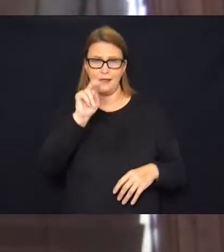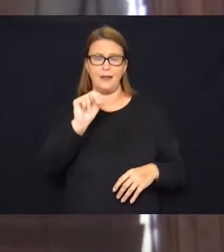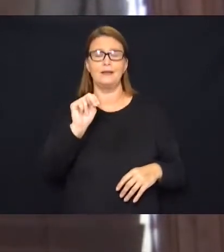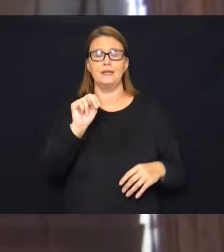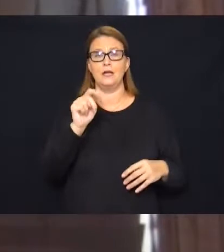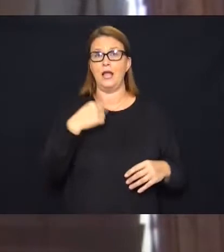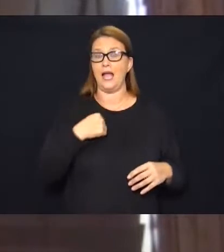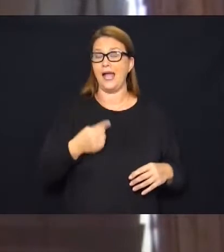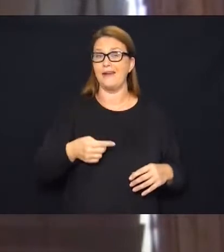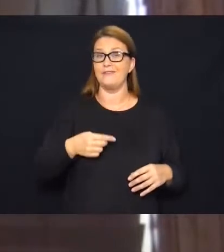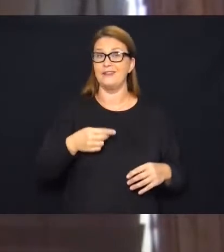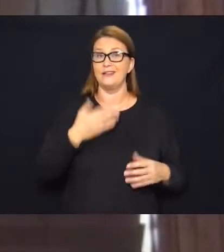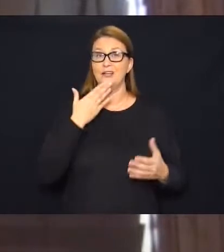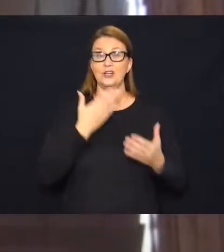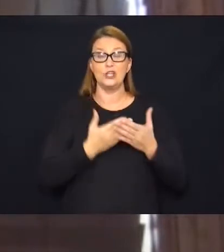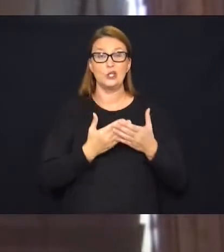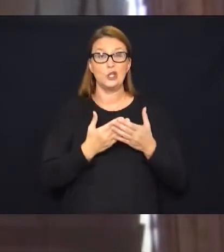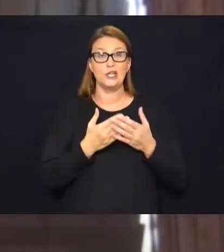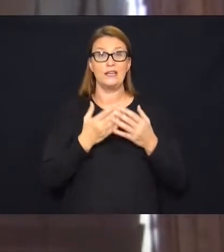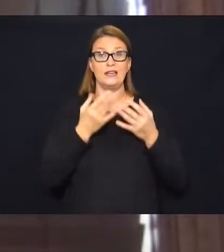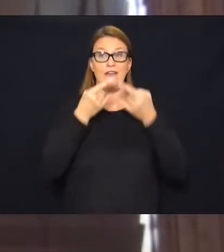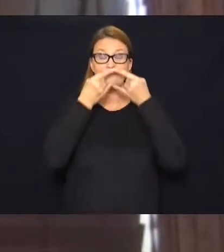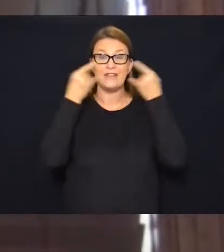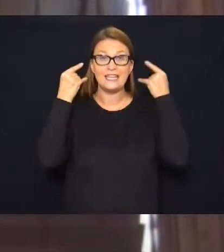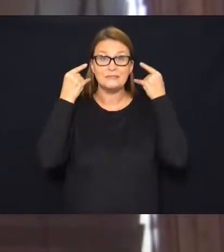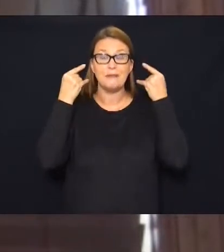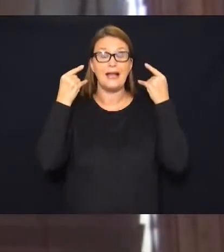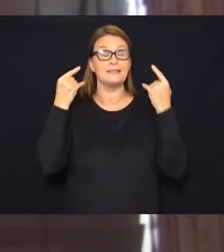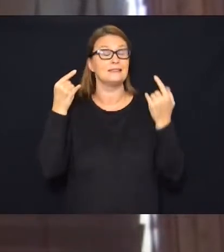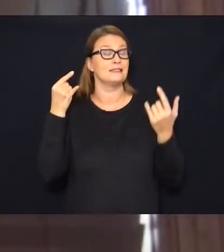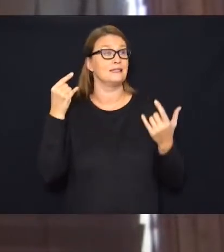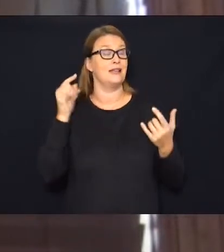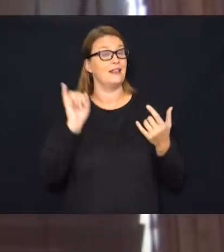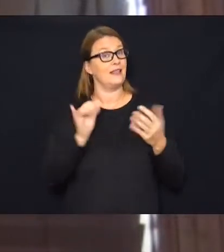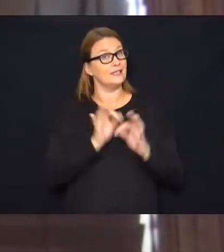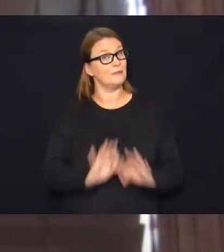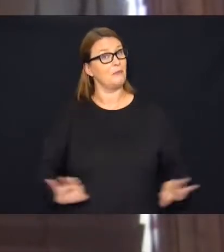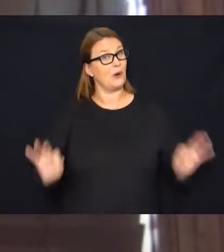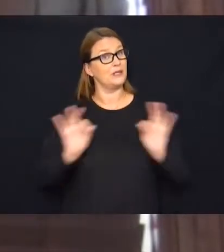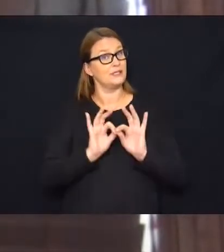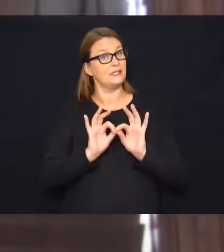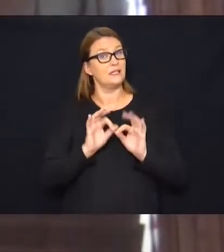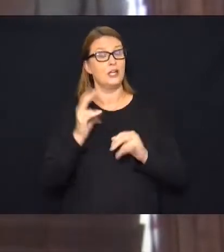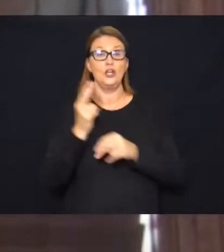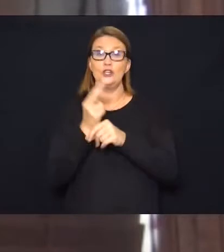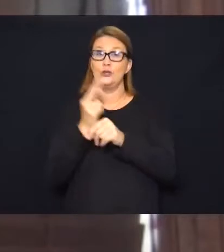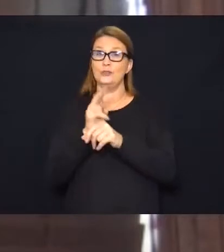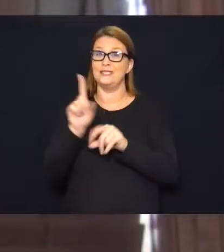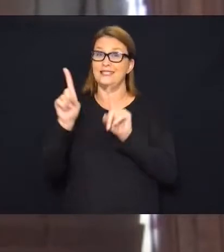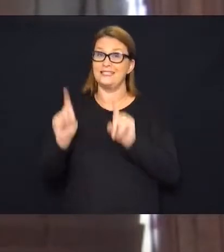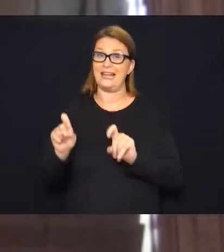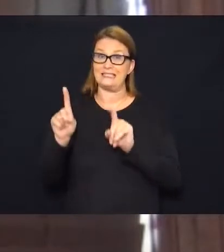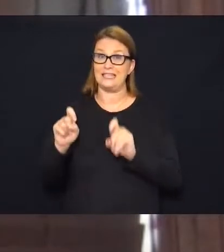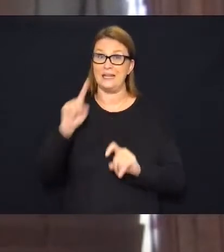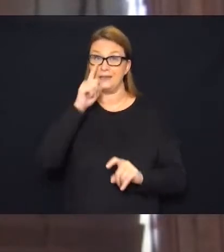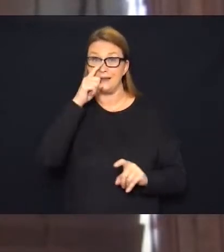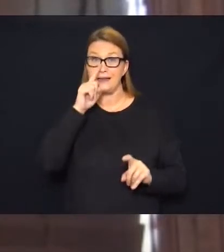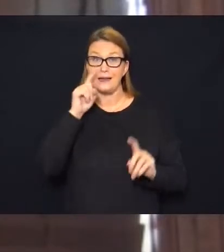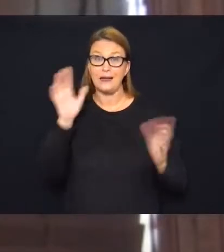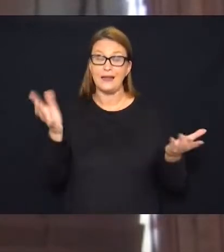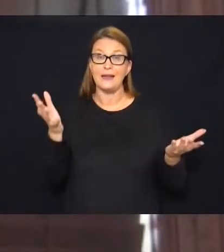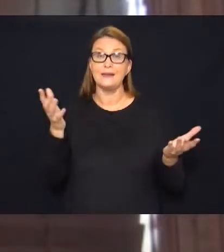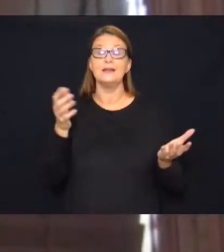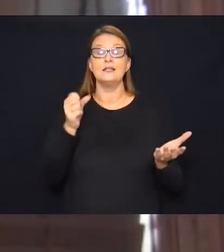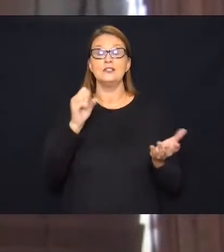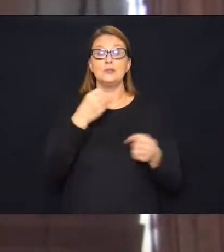high quality, high barrier protection face mask is really important. And using testing, as the governor said, to make sure that if you